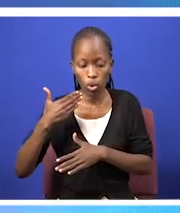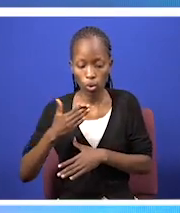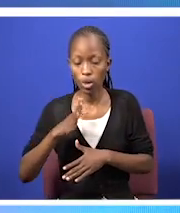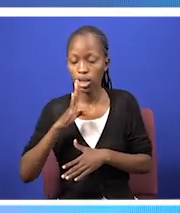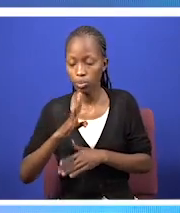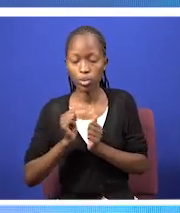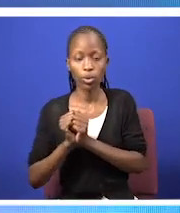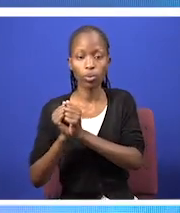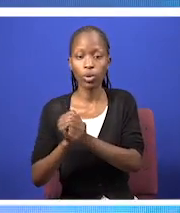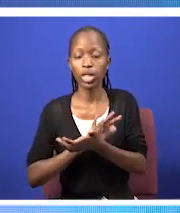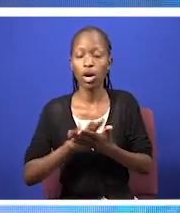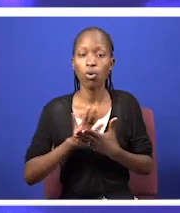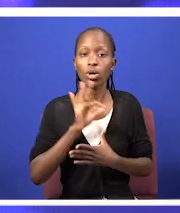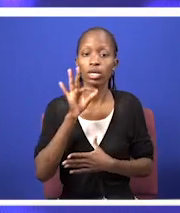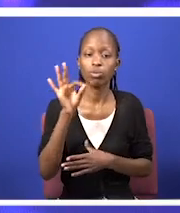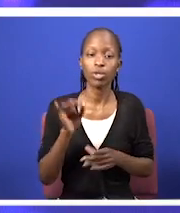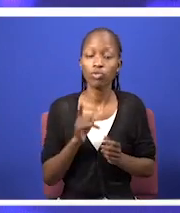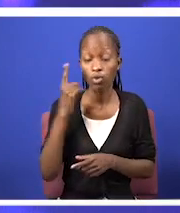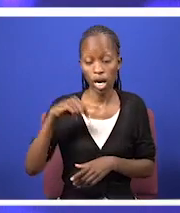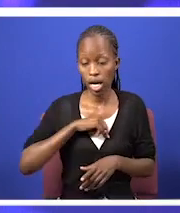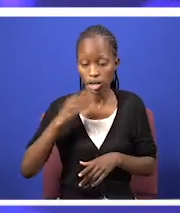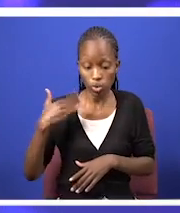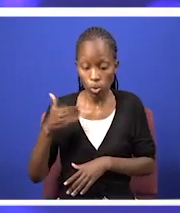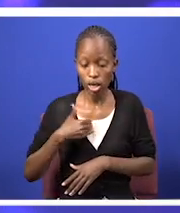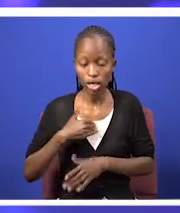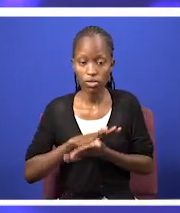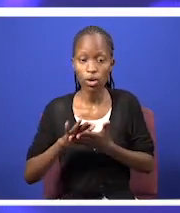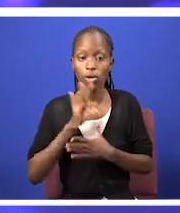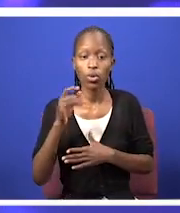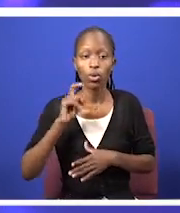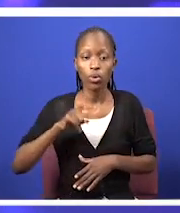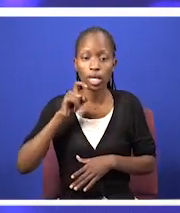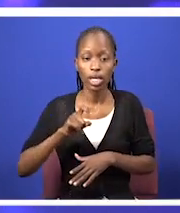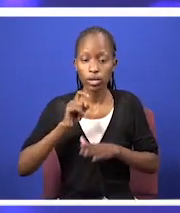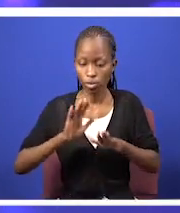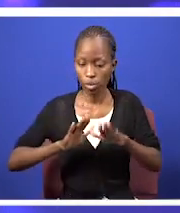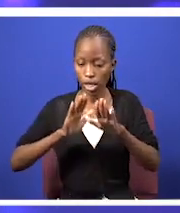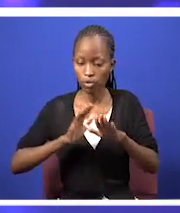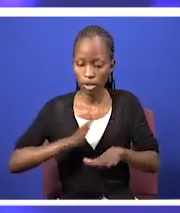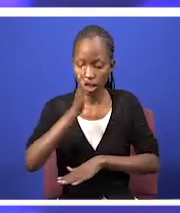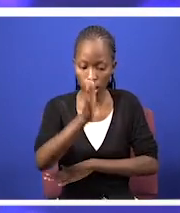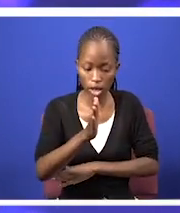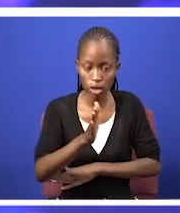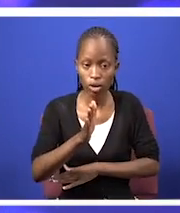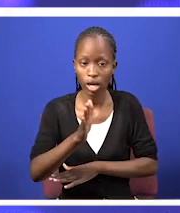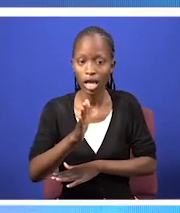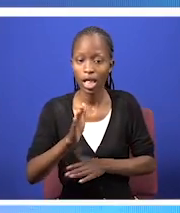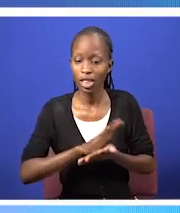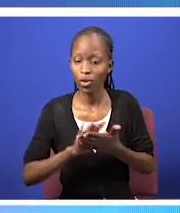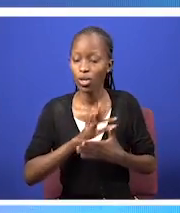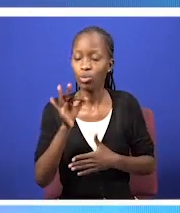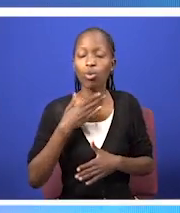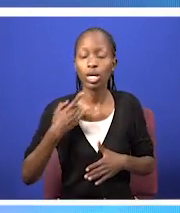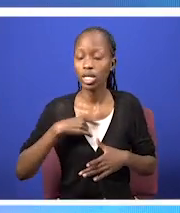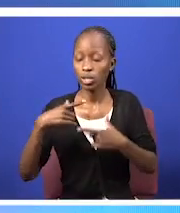in step with him. And in order to do that, we need to be conscious of the direction he wants us to go. We need to